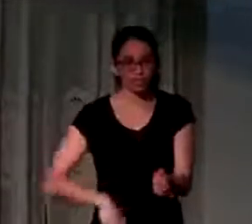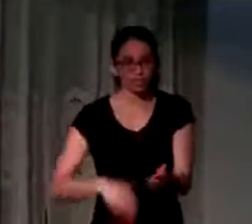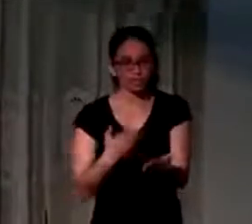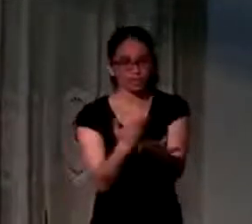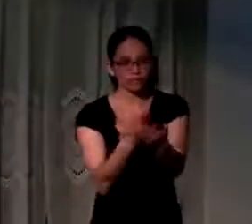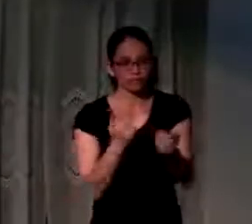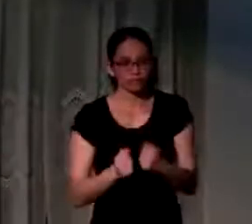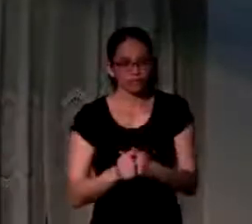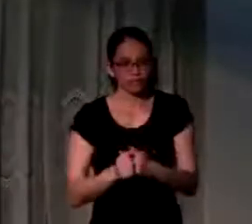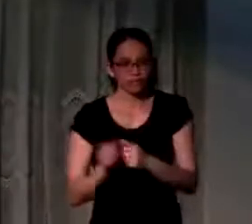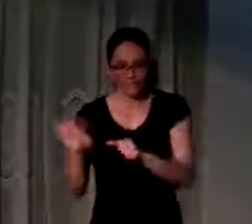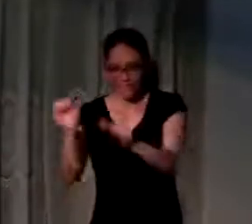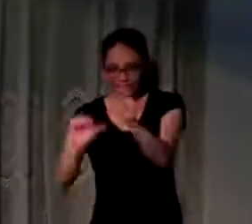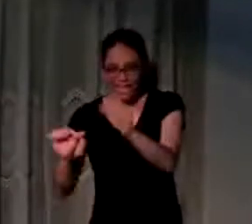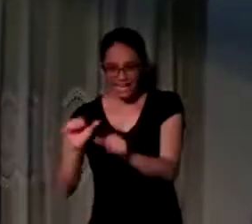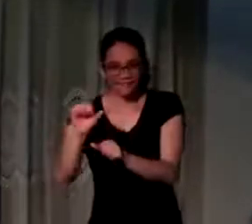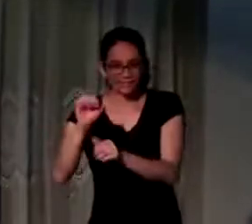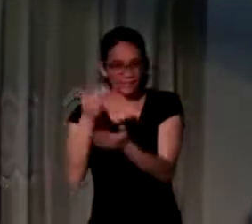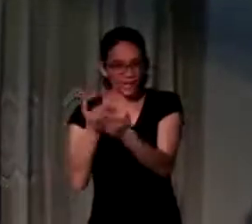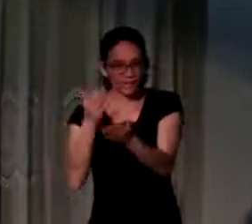digs are your testimony.